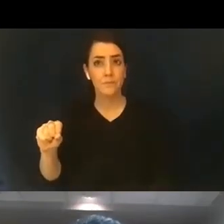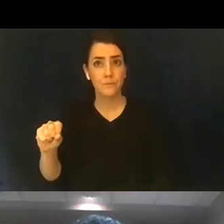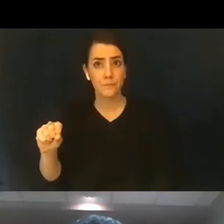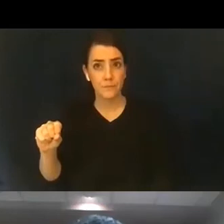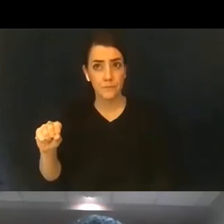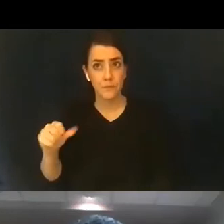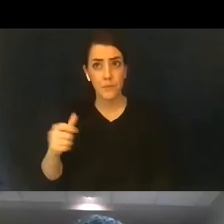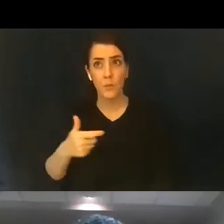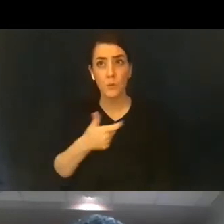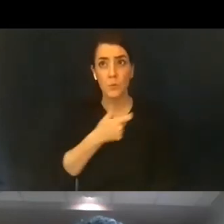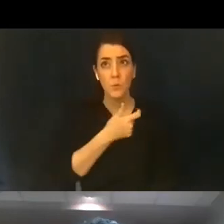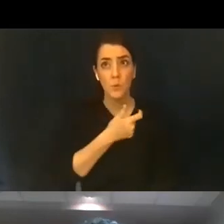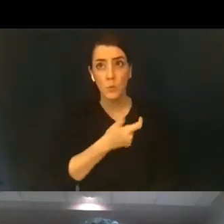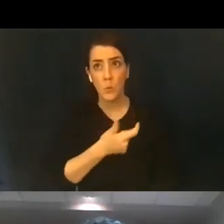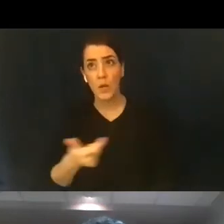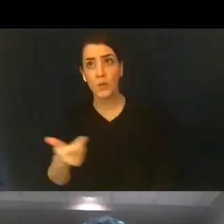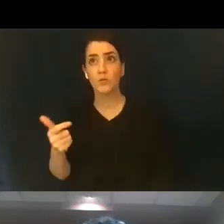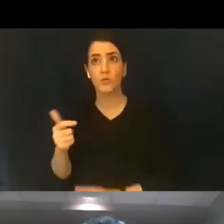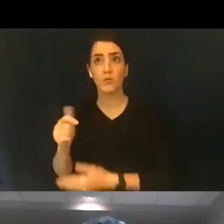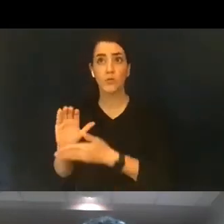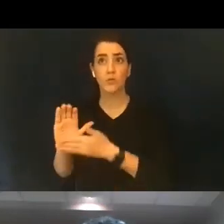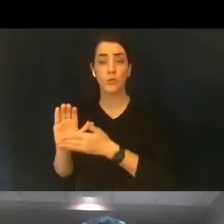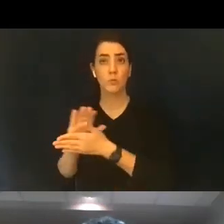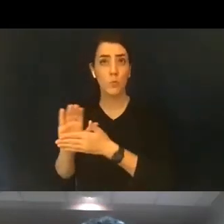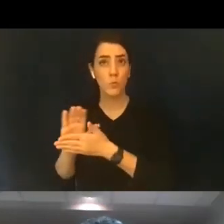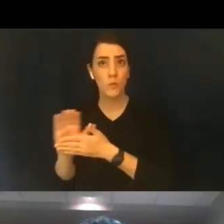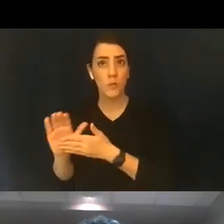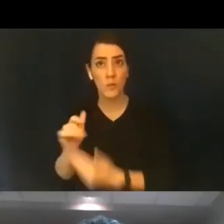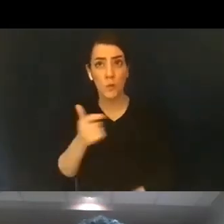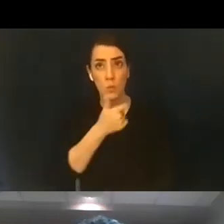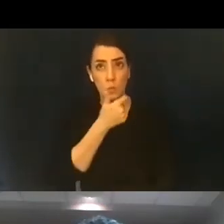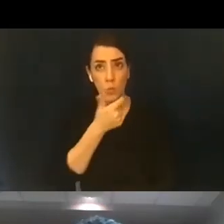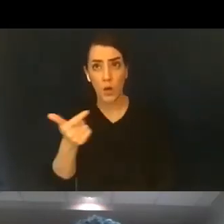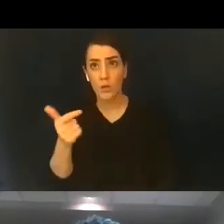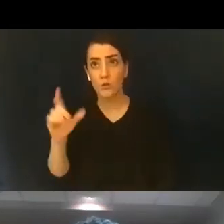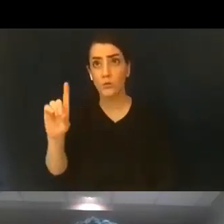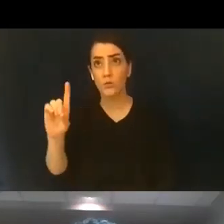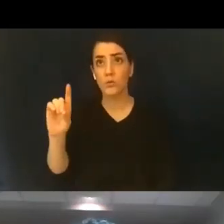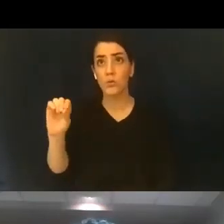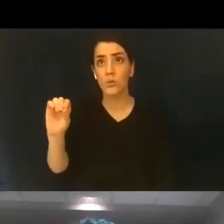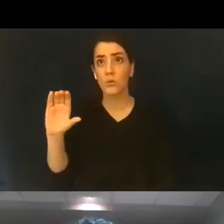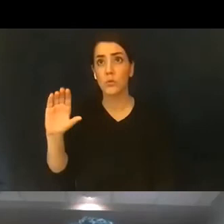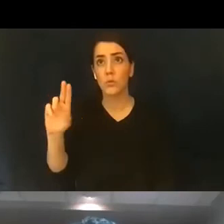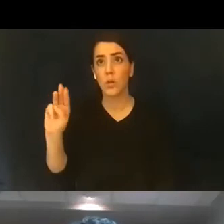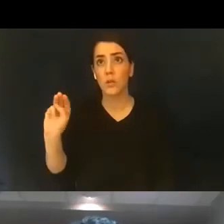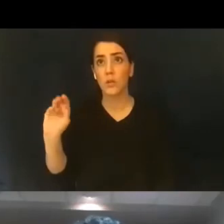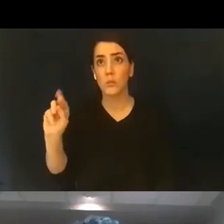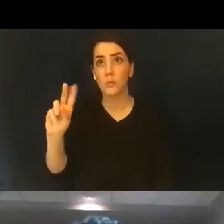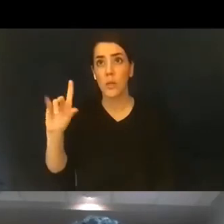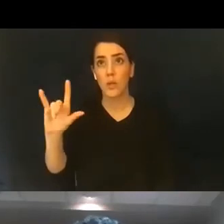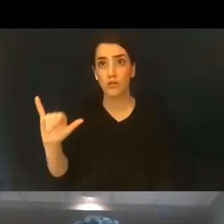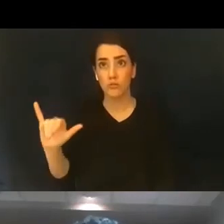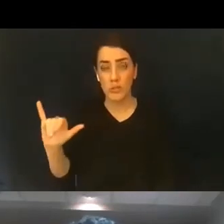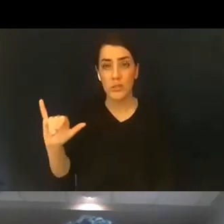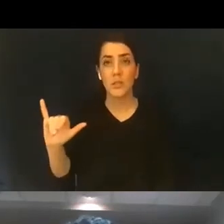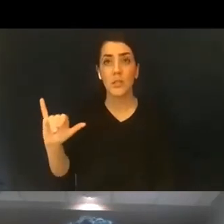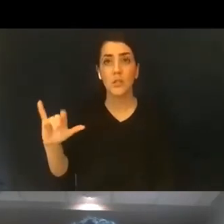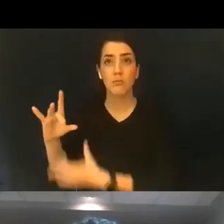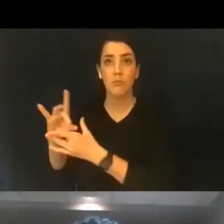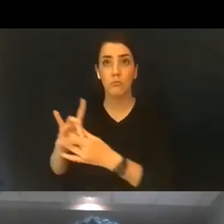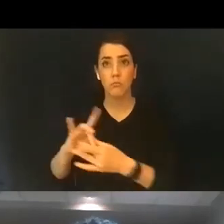documentary about Cambodia, we kind of have to be mindful about the different focal lenses.